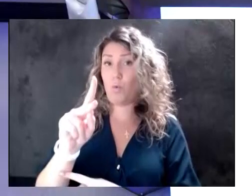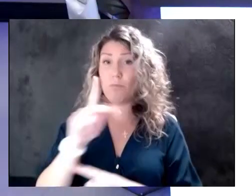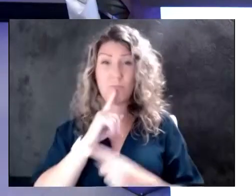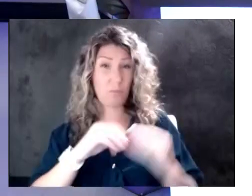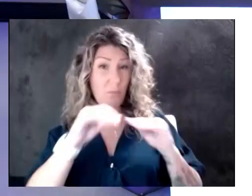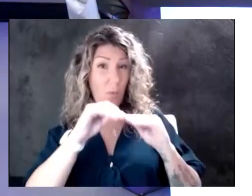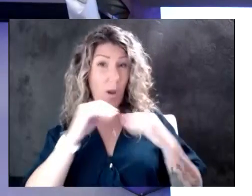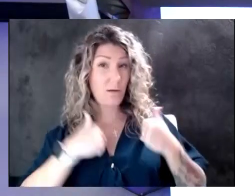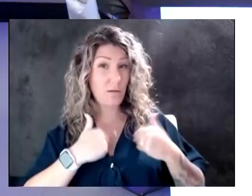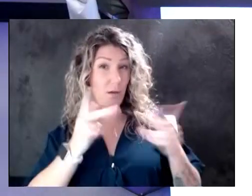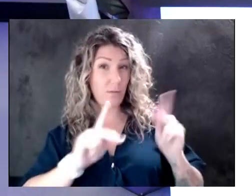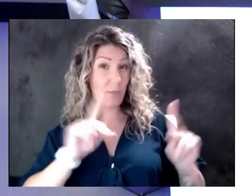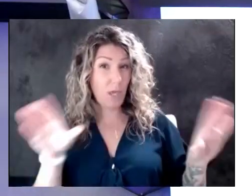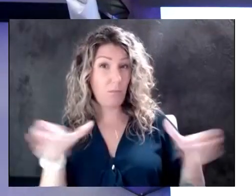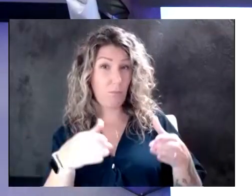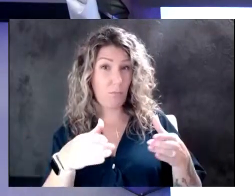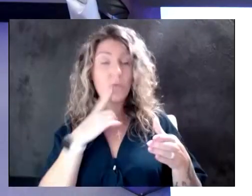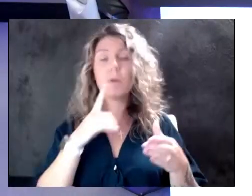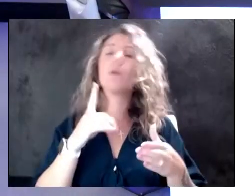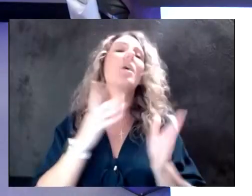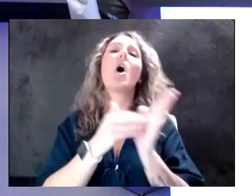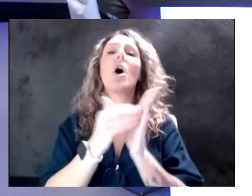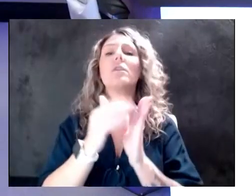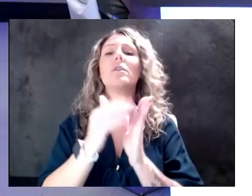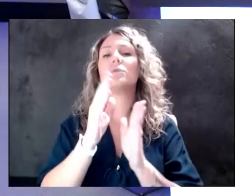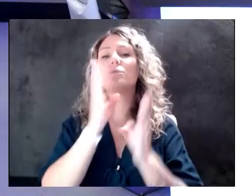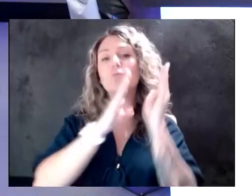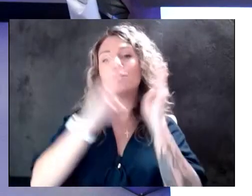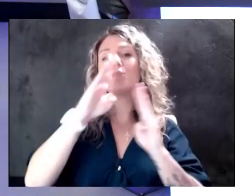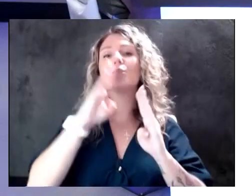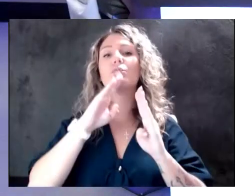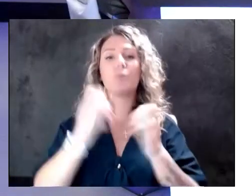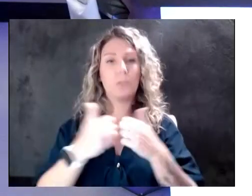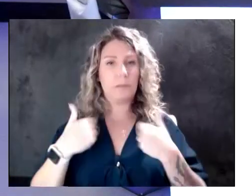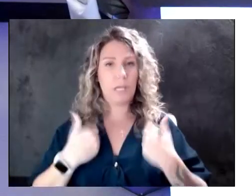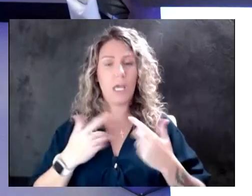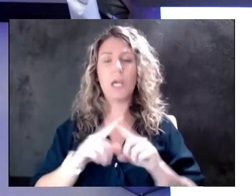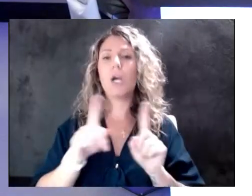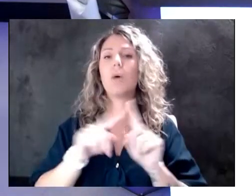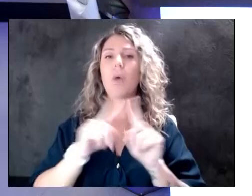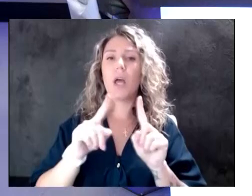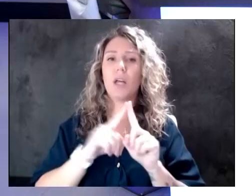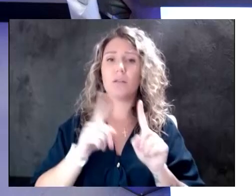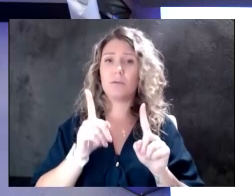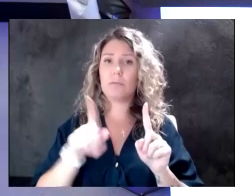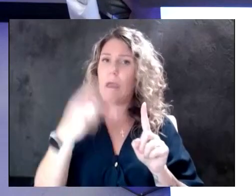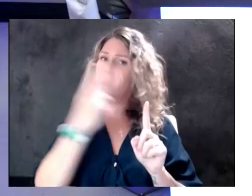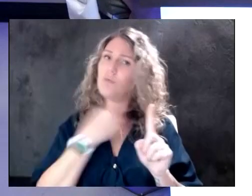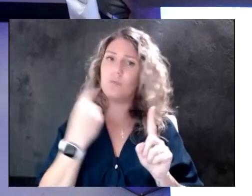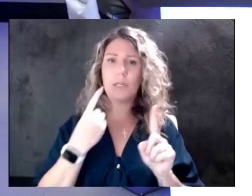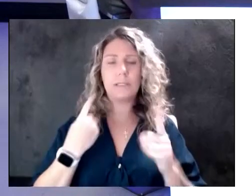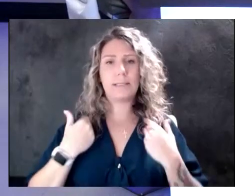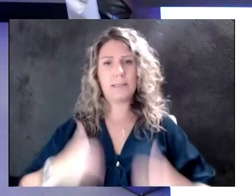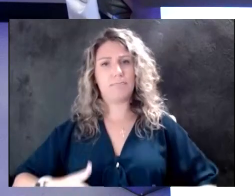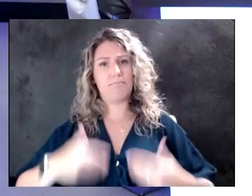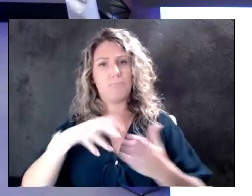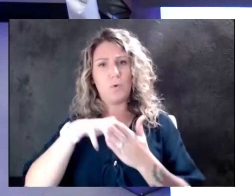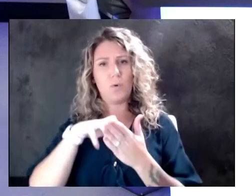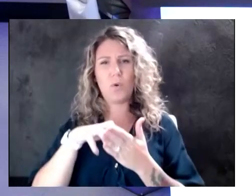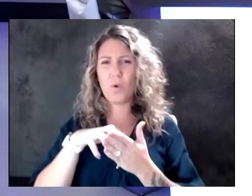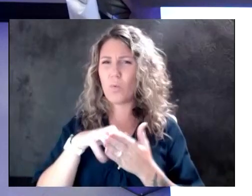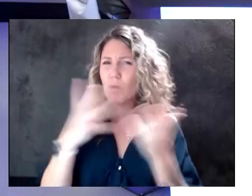so we oftentimes worry about it in younger people, but a big risk in our immunocompromised population as well. And what's it called again?